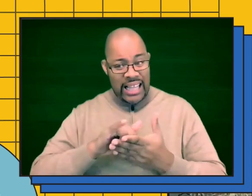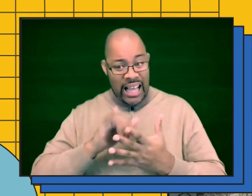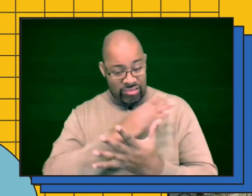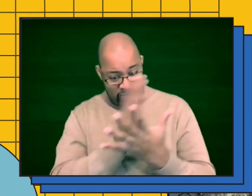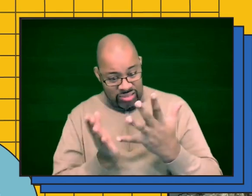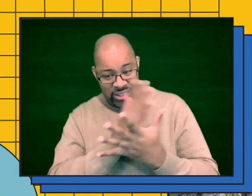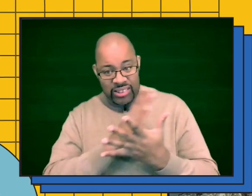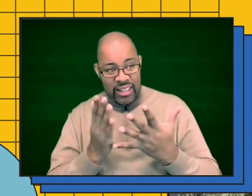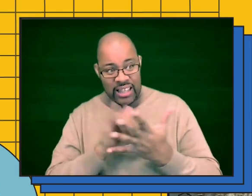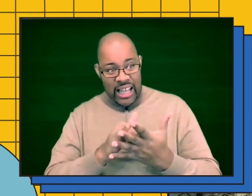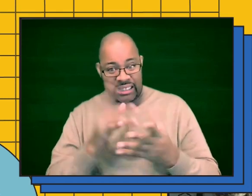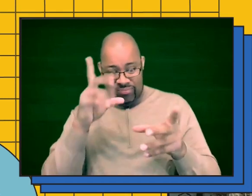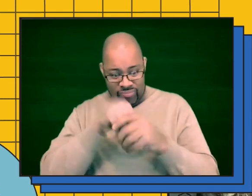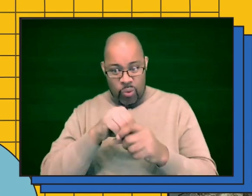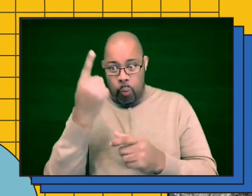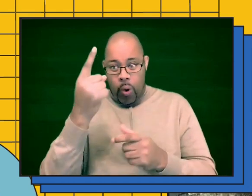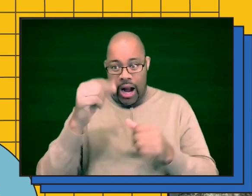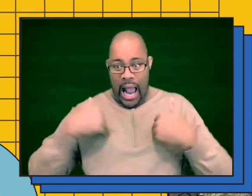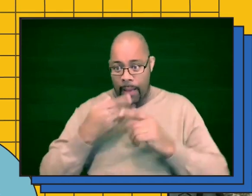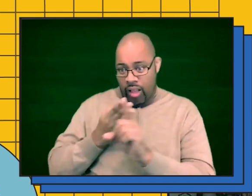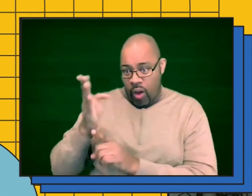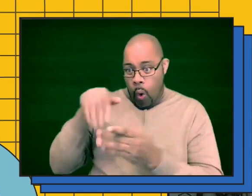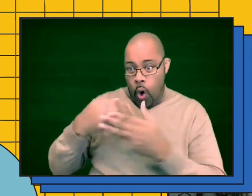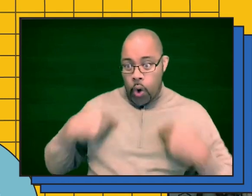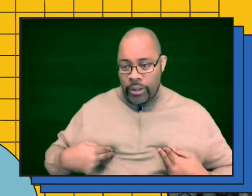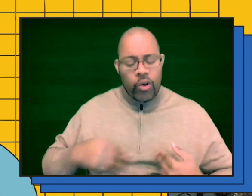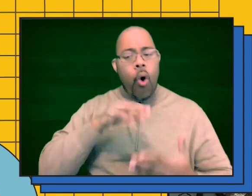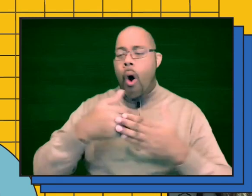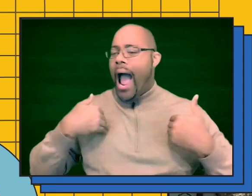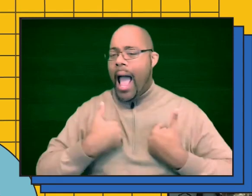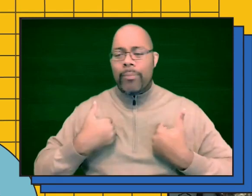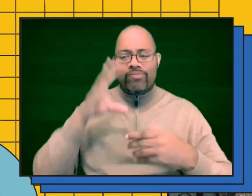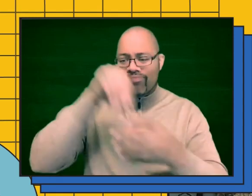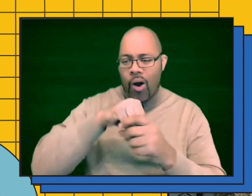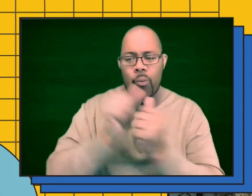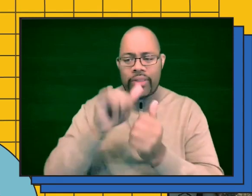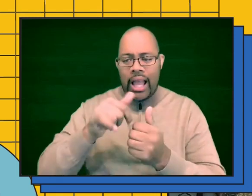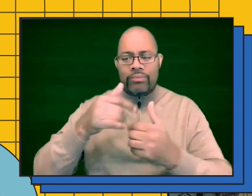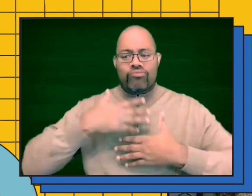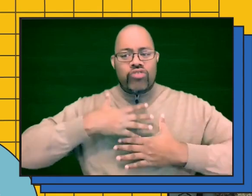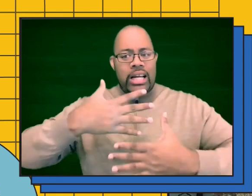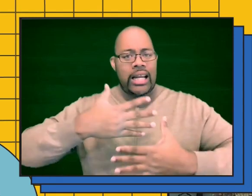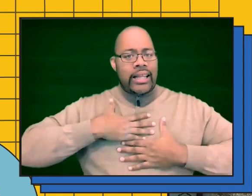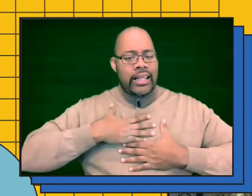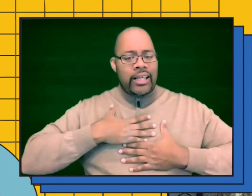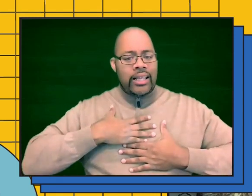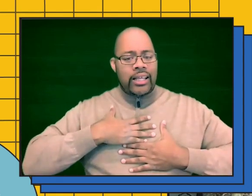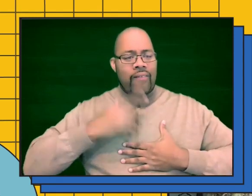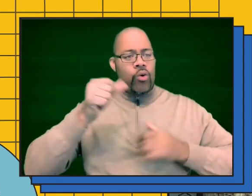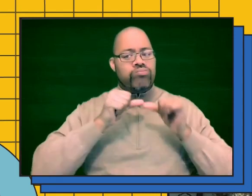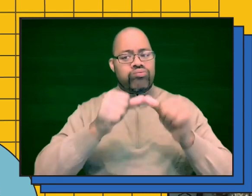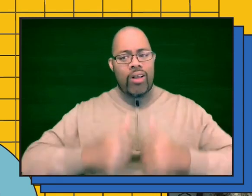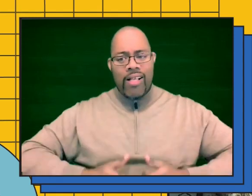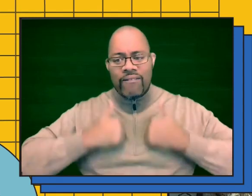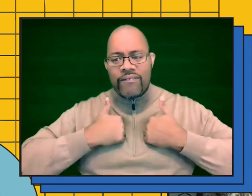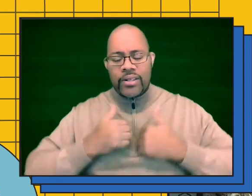of breathing within one species? All animals participate in this exchange of release